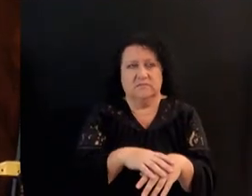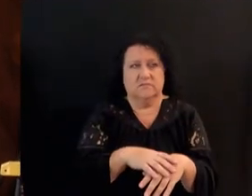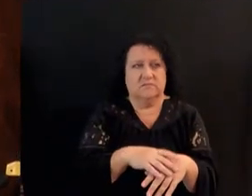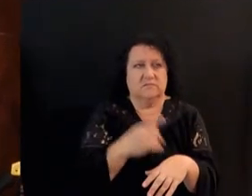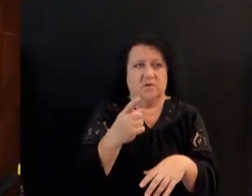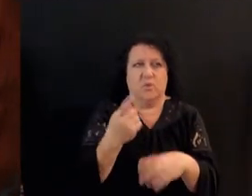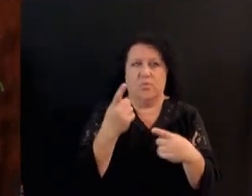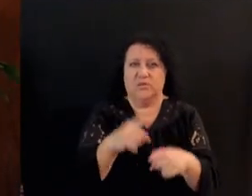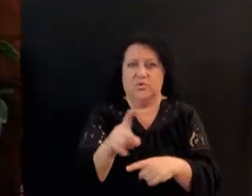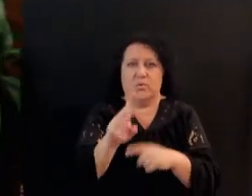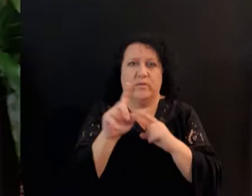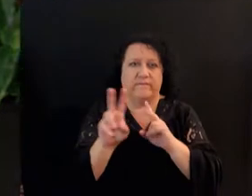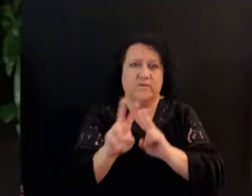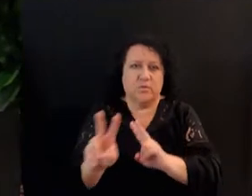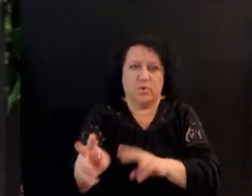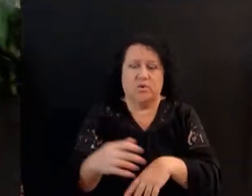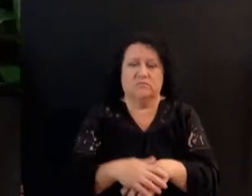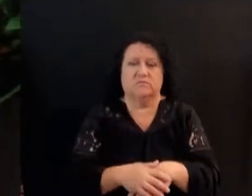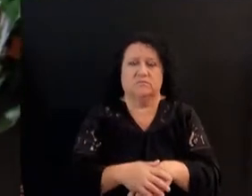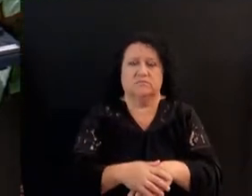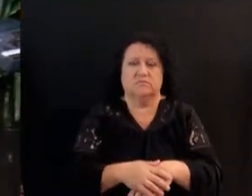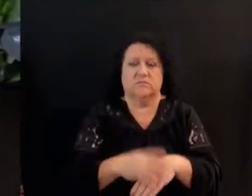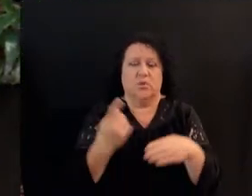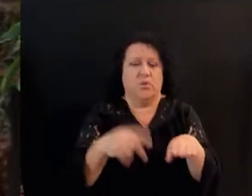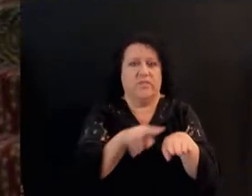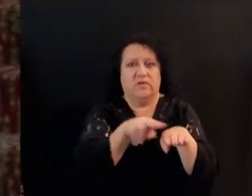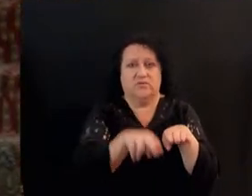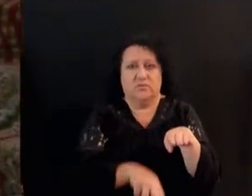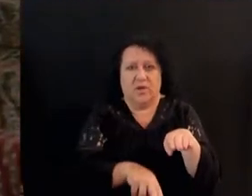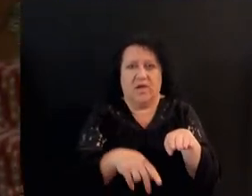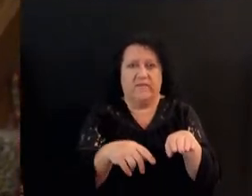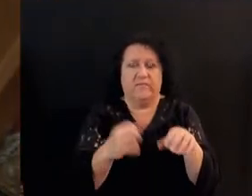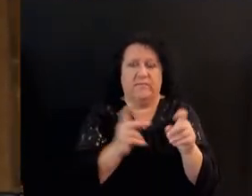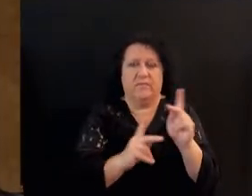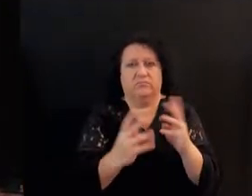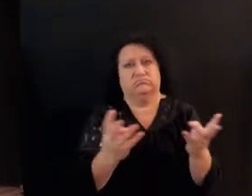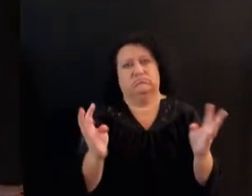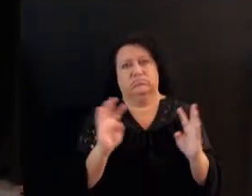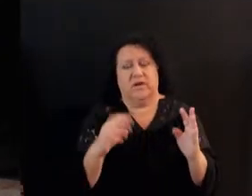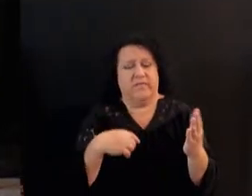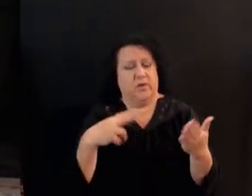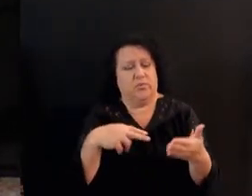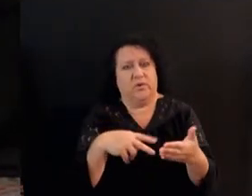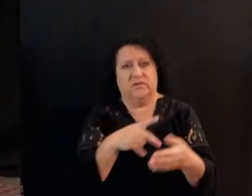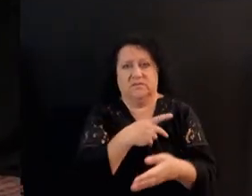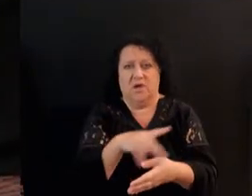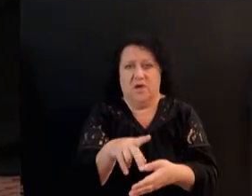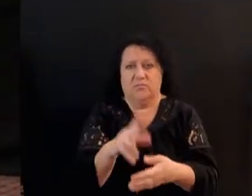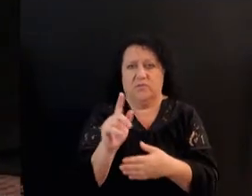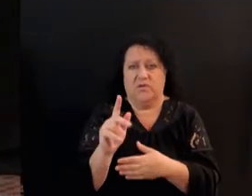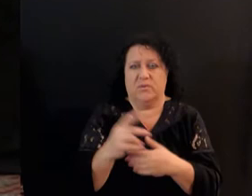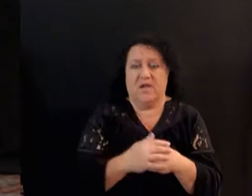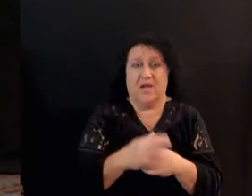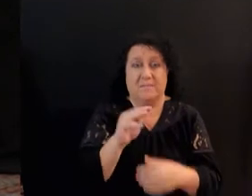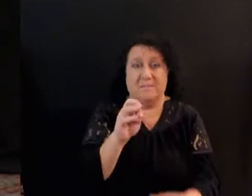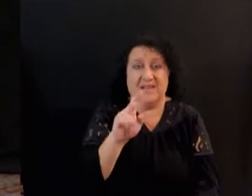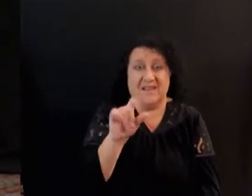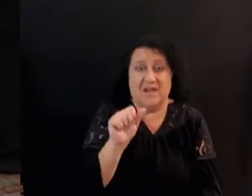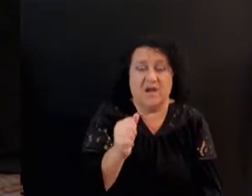in our culture, unfortunately, even in our media, sometimes that's how Psalm 23 is represented. That's how it's